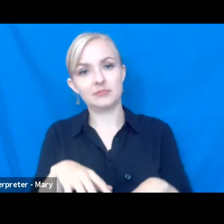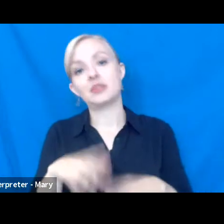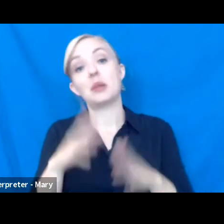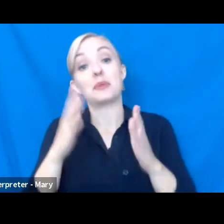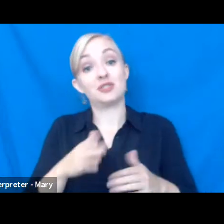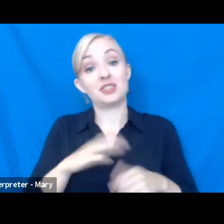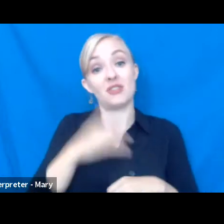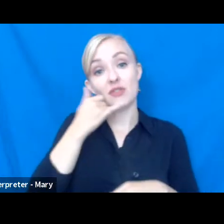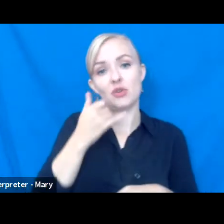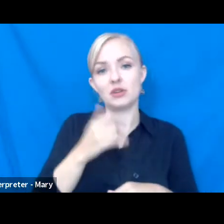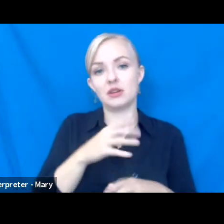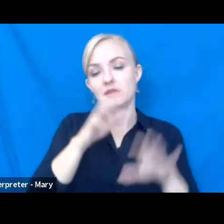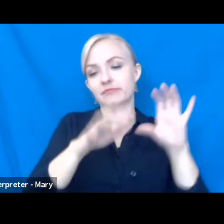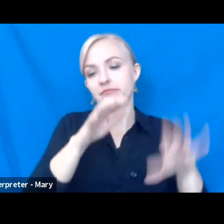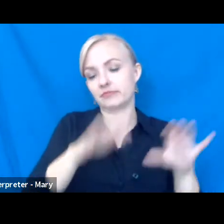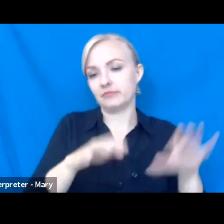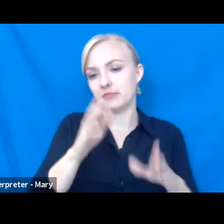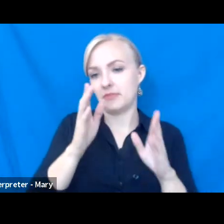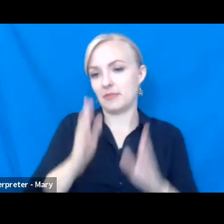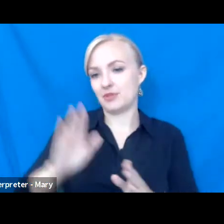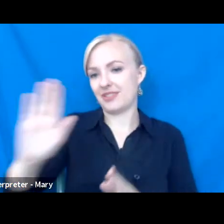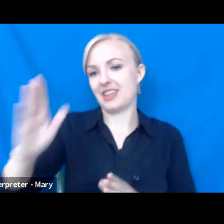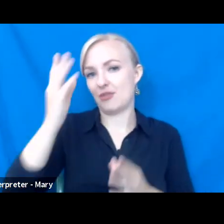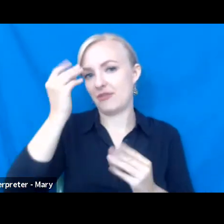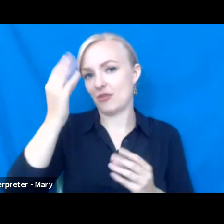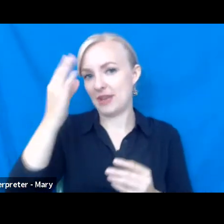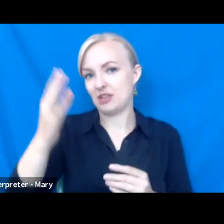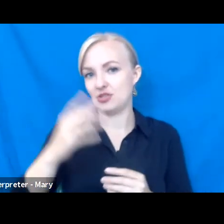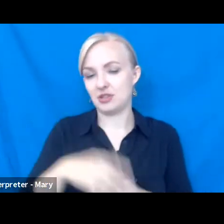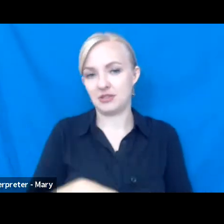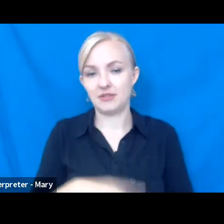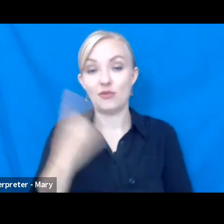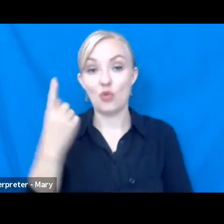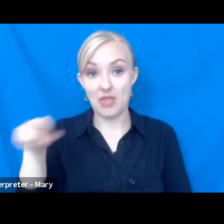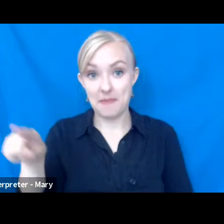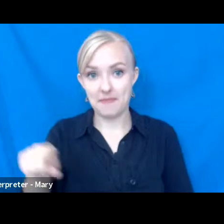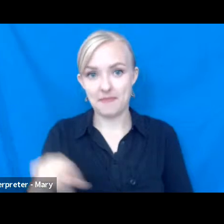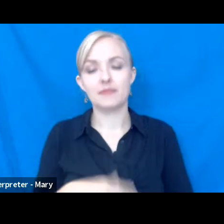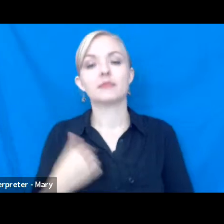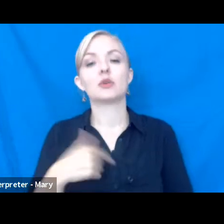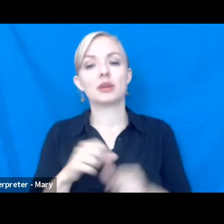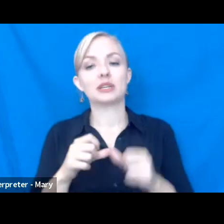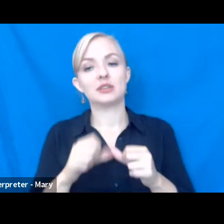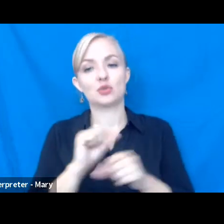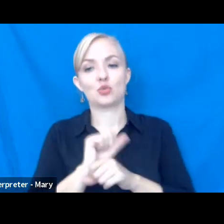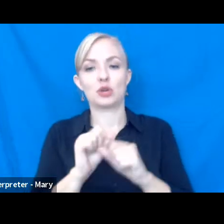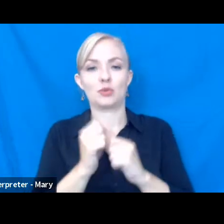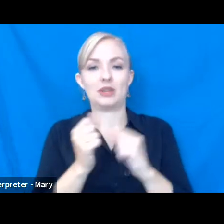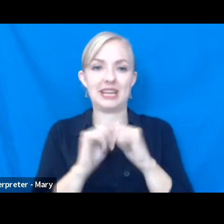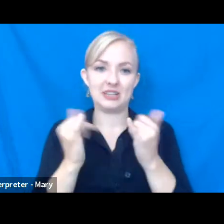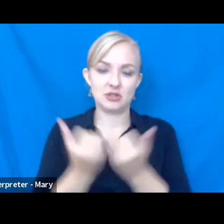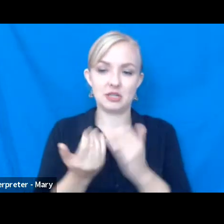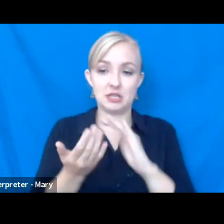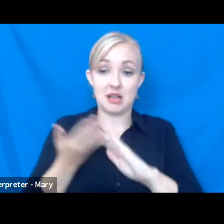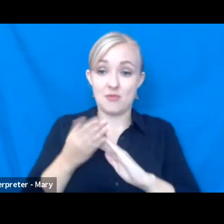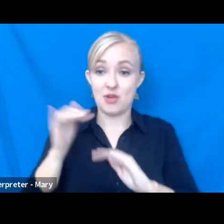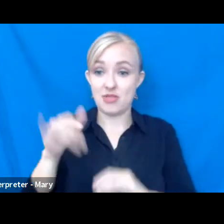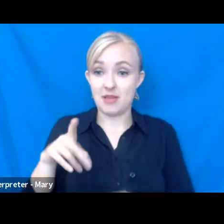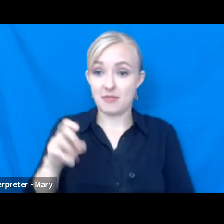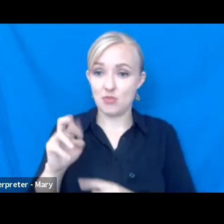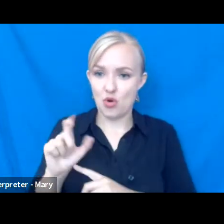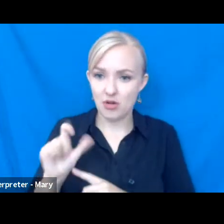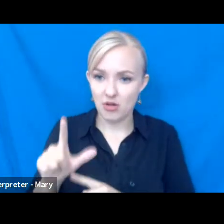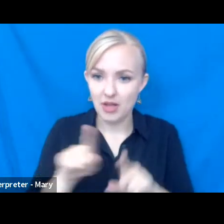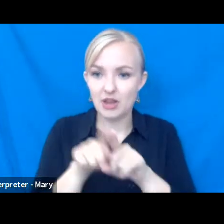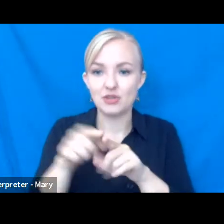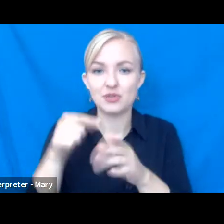information into that online portal in real time. We're continuing to work with the agencies that operate those portals and pay